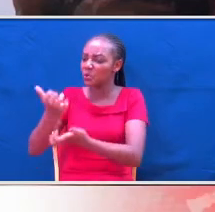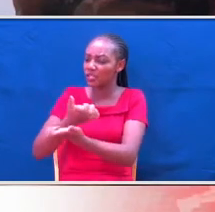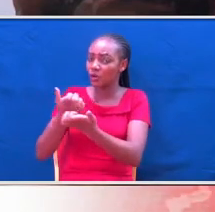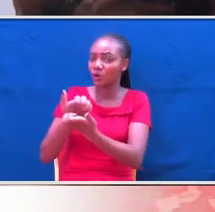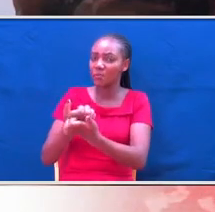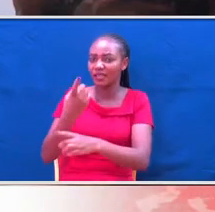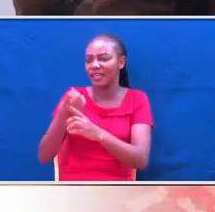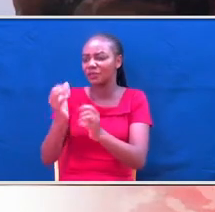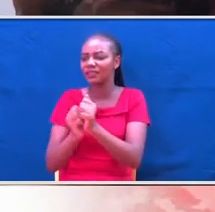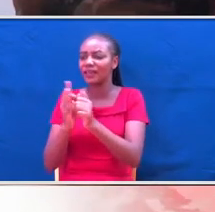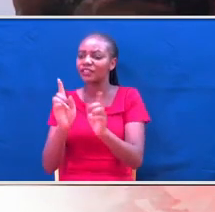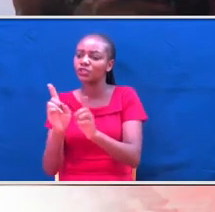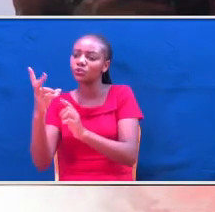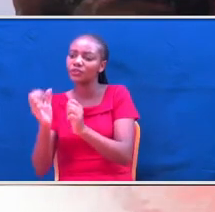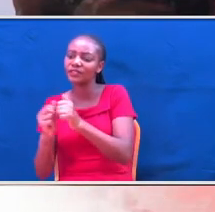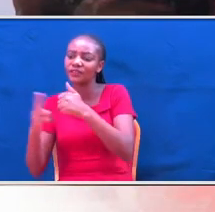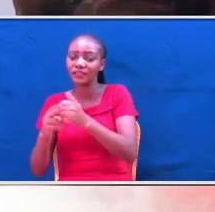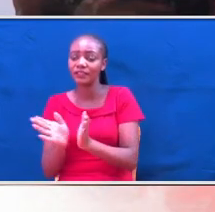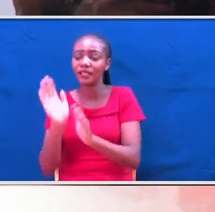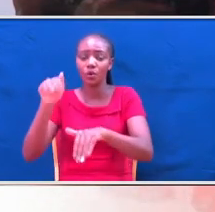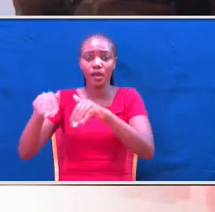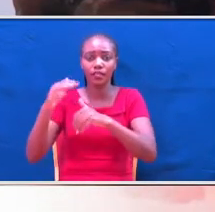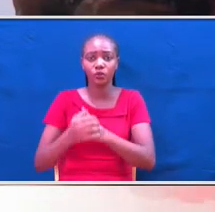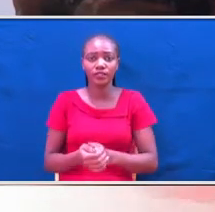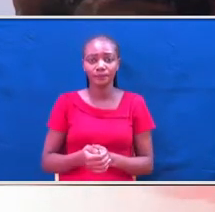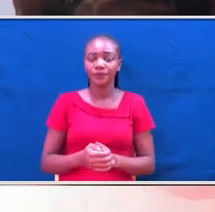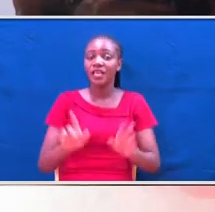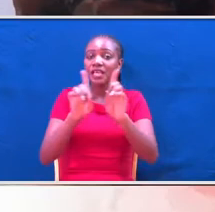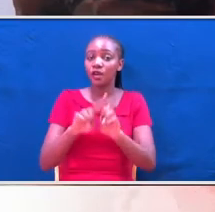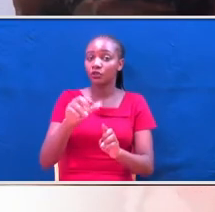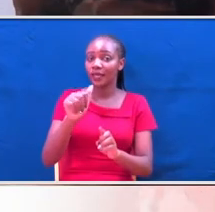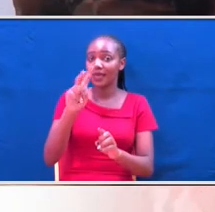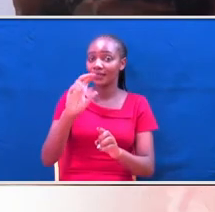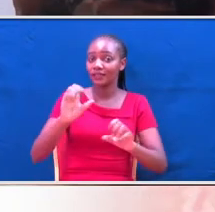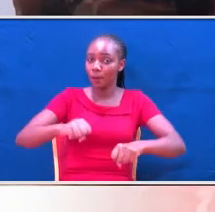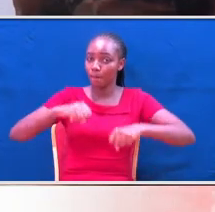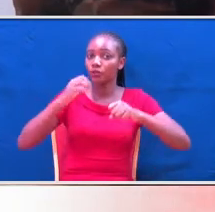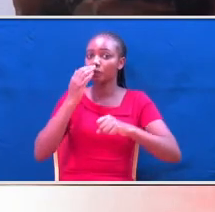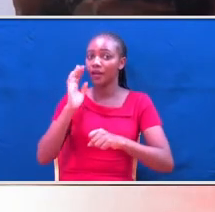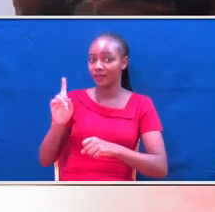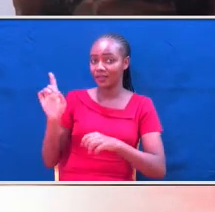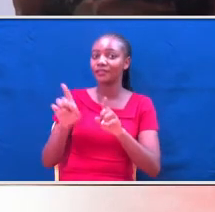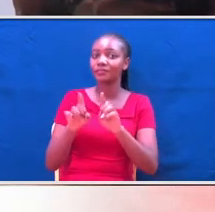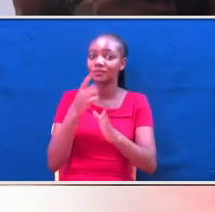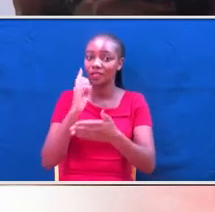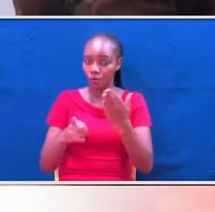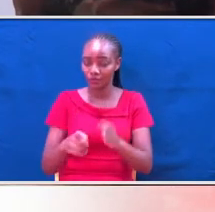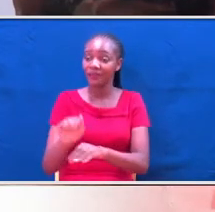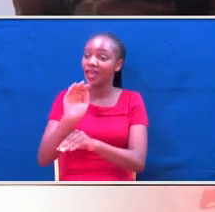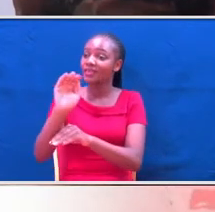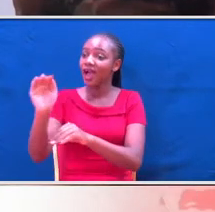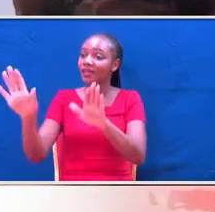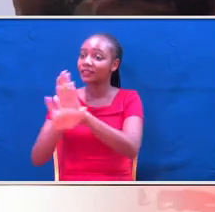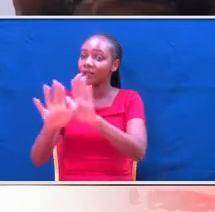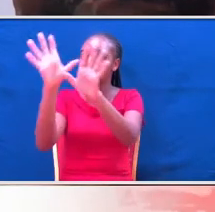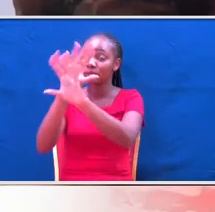to the 2013 and 2017 general elections. ANC party leader Musalia Mudavadi has also asked Deputy President